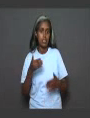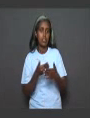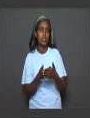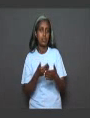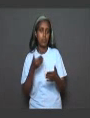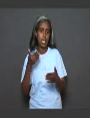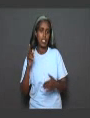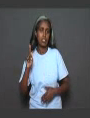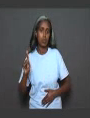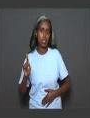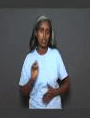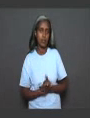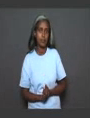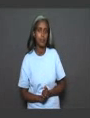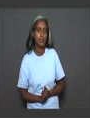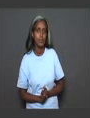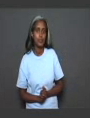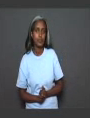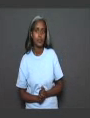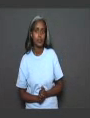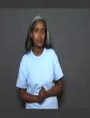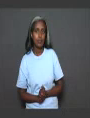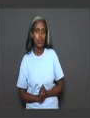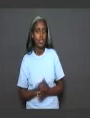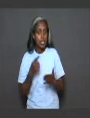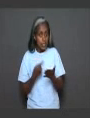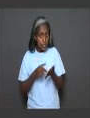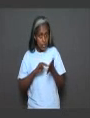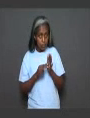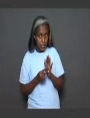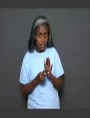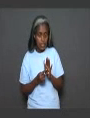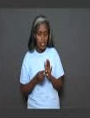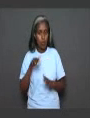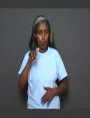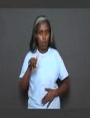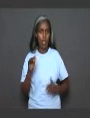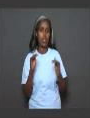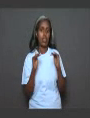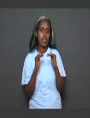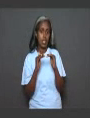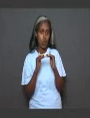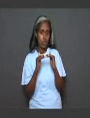x minus 1. This means that y